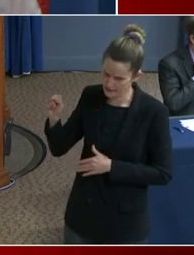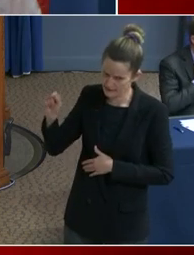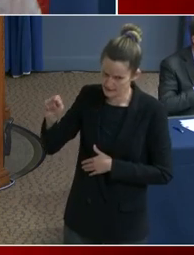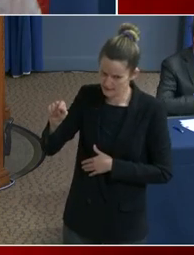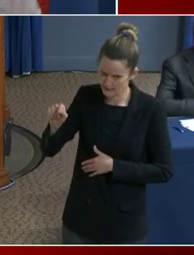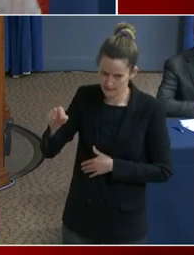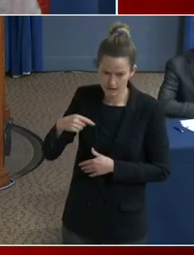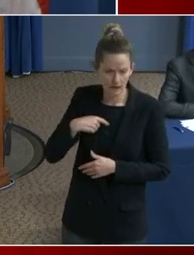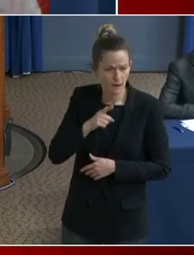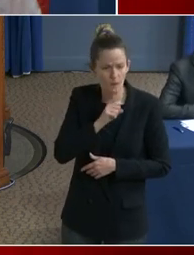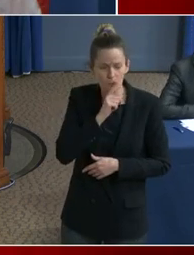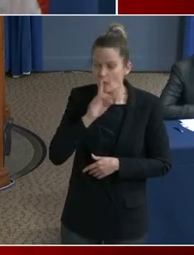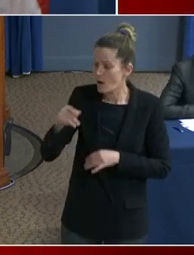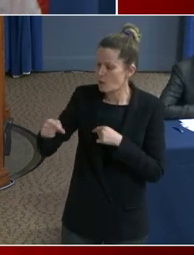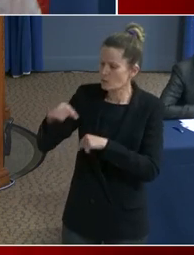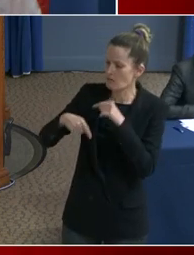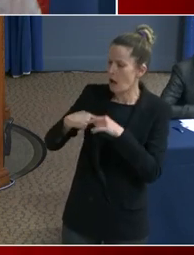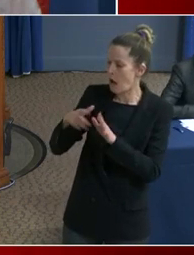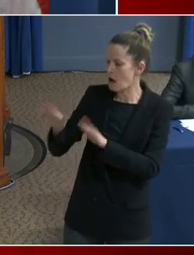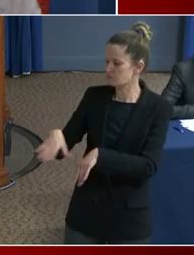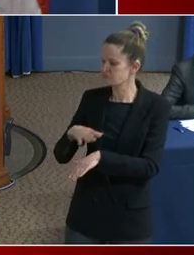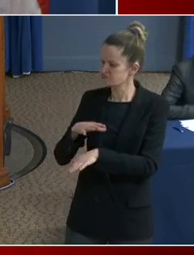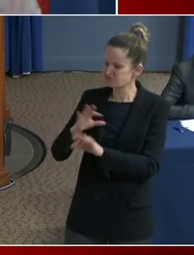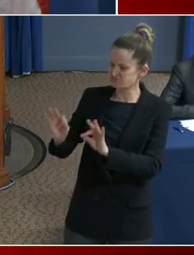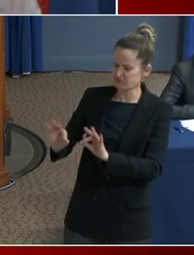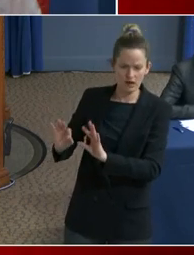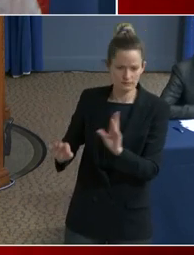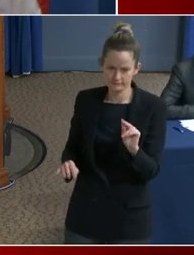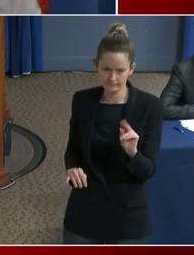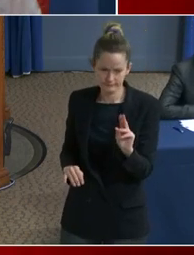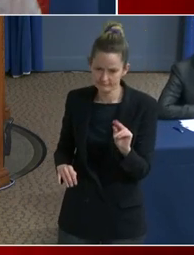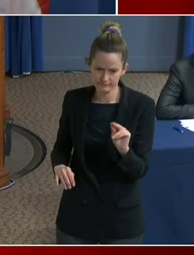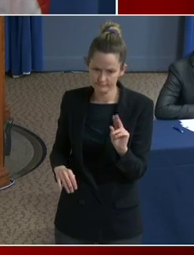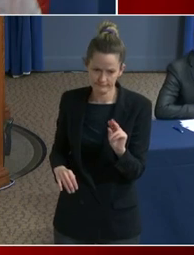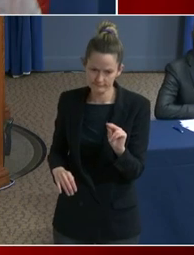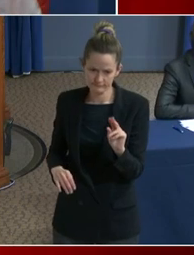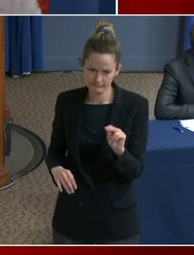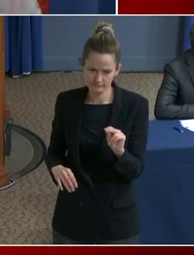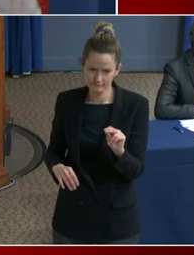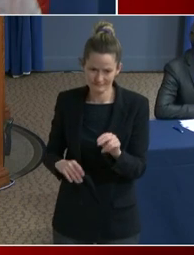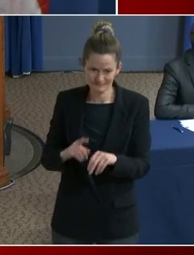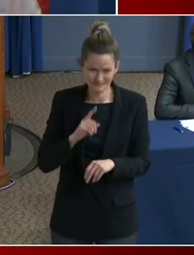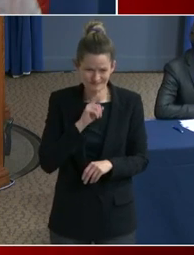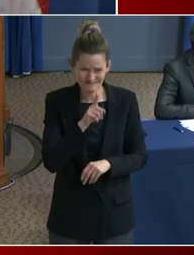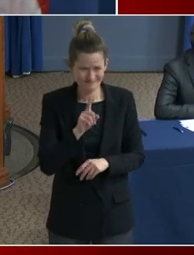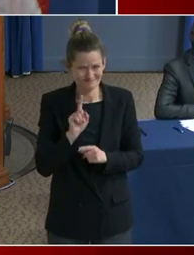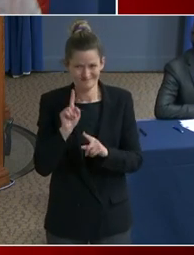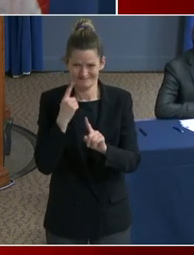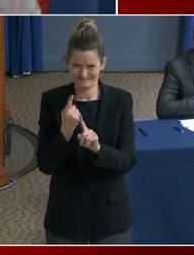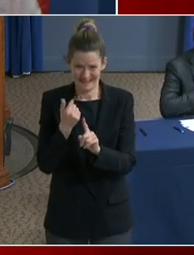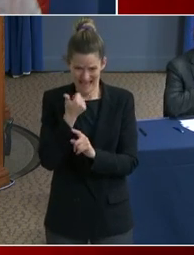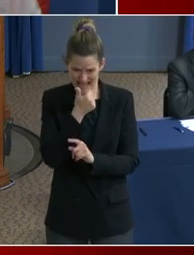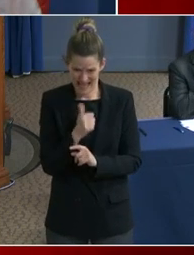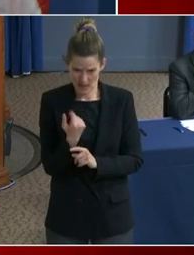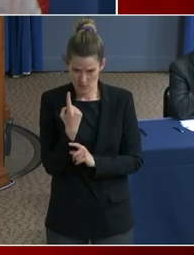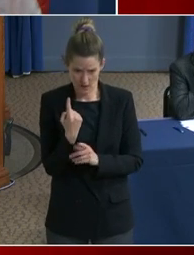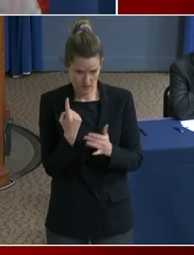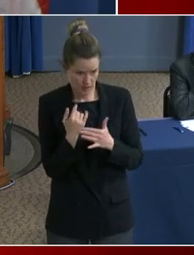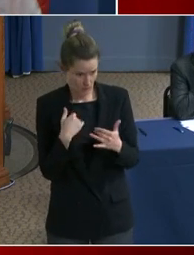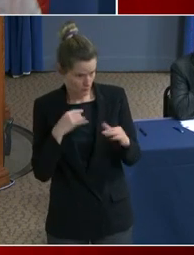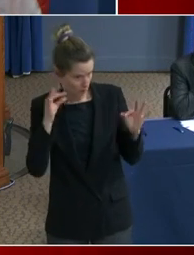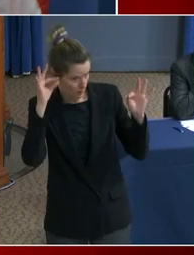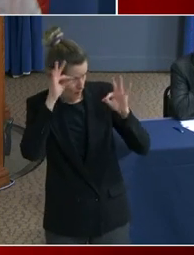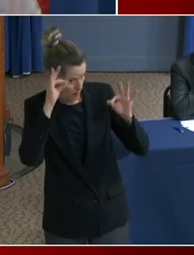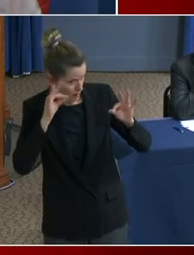given them a testing option. The only, if there are any people who we don't know about at